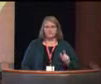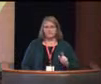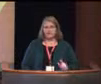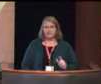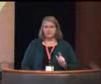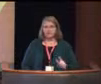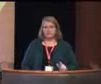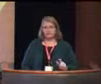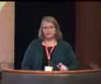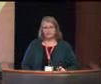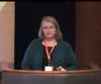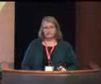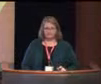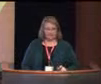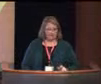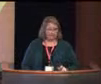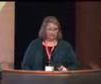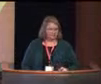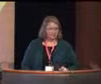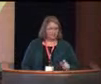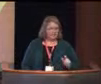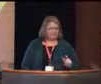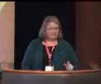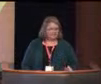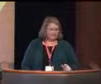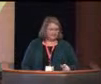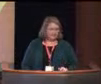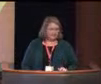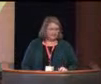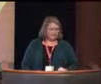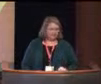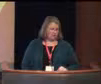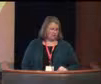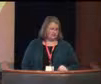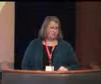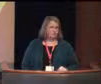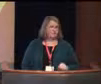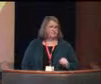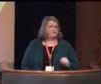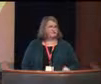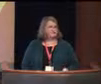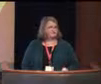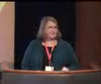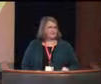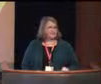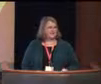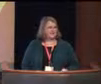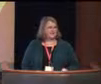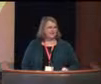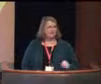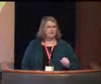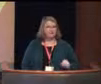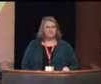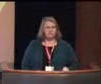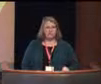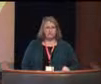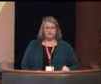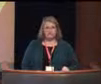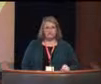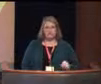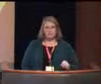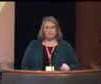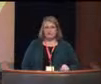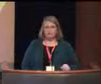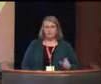desire for intervention work to be happening. Examine sensory loss across the lifespan. The group has talked a